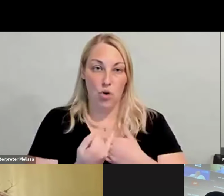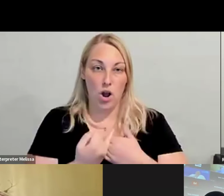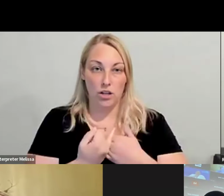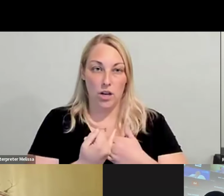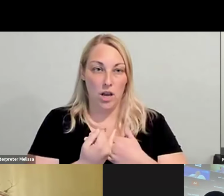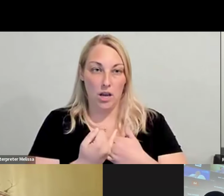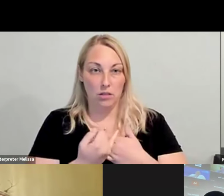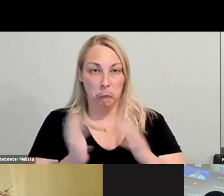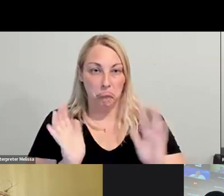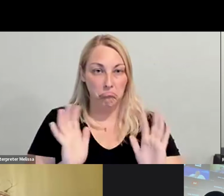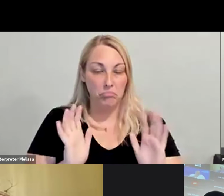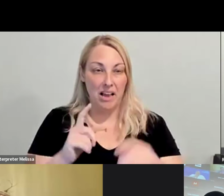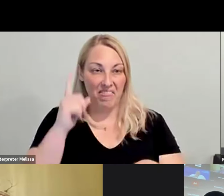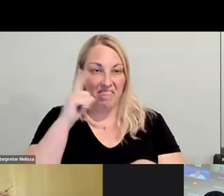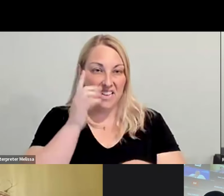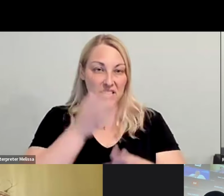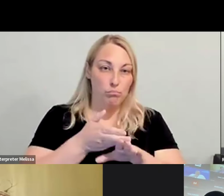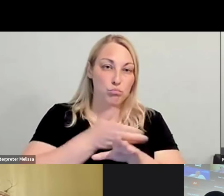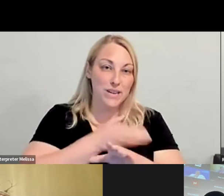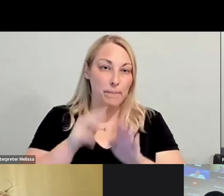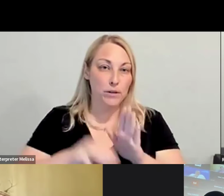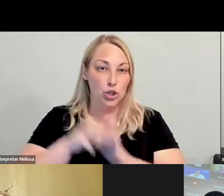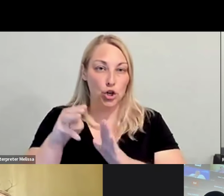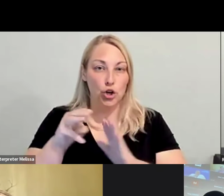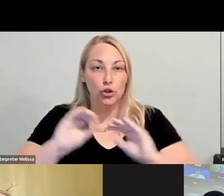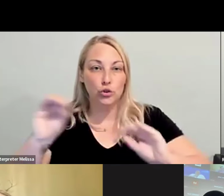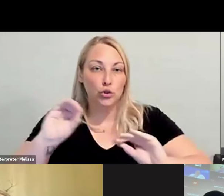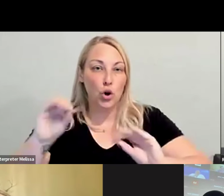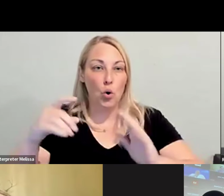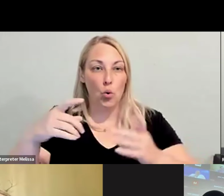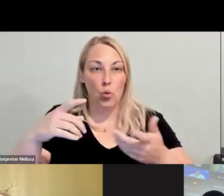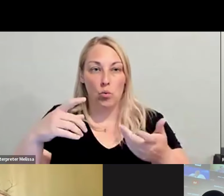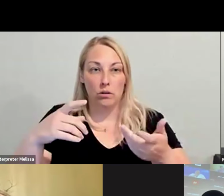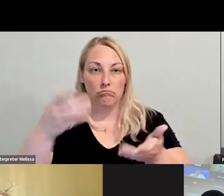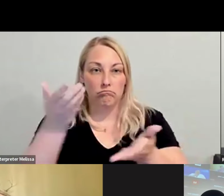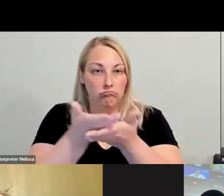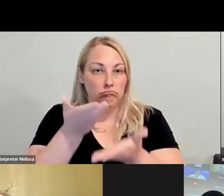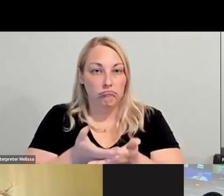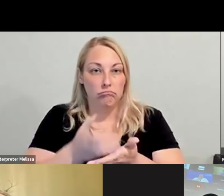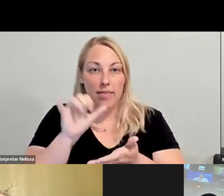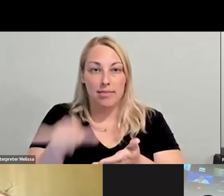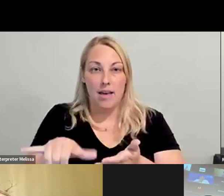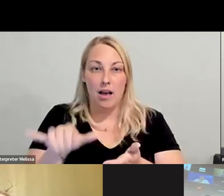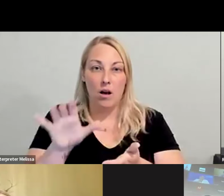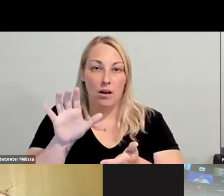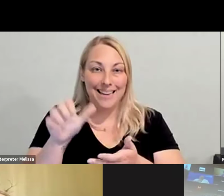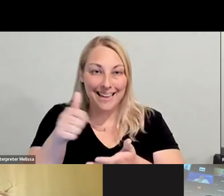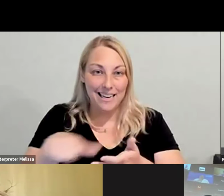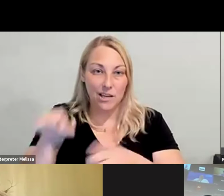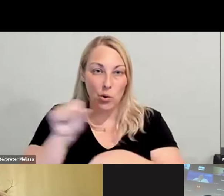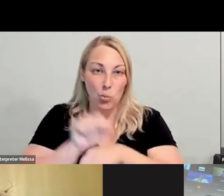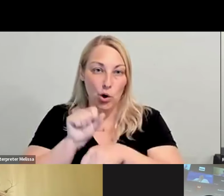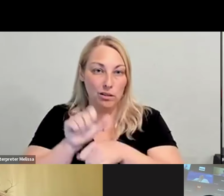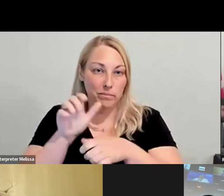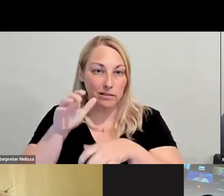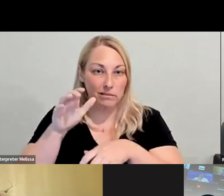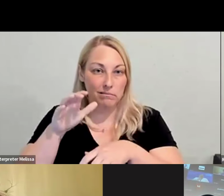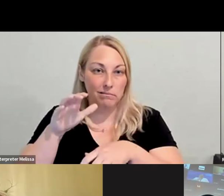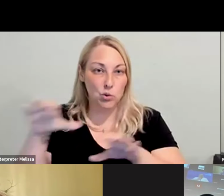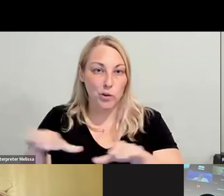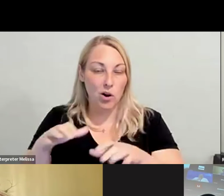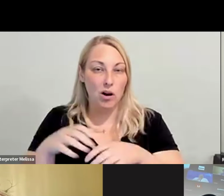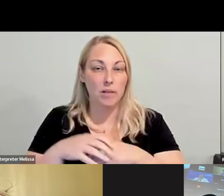no signs of any work being done to mitigate the concerns that we have with that alley. And Commissioner, just to